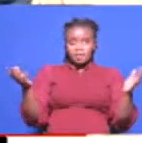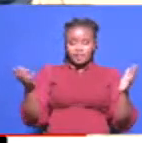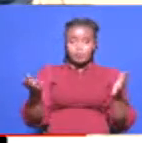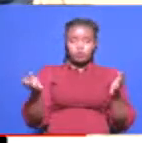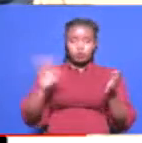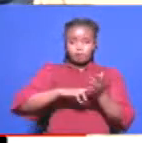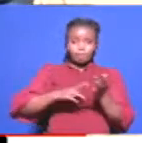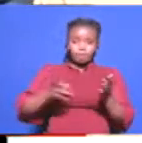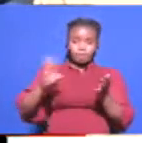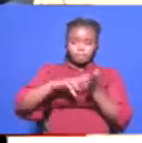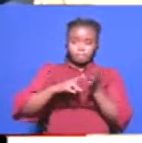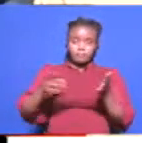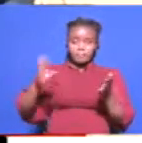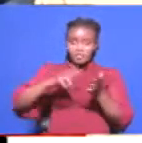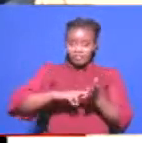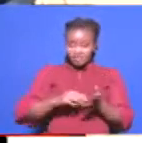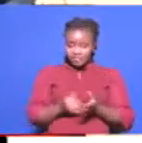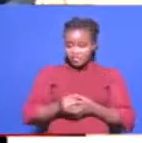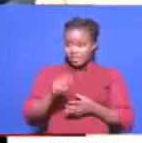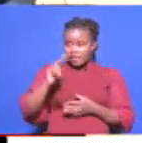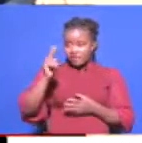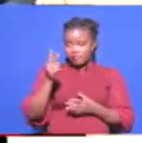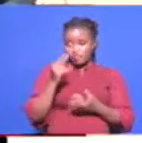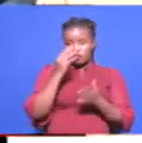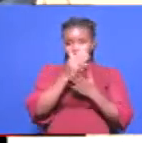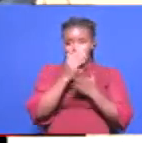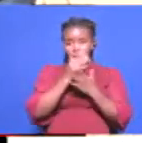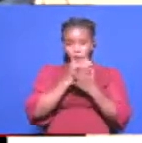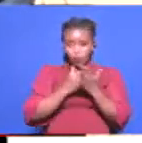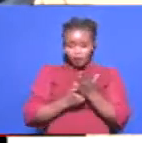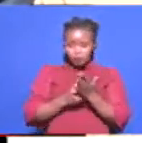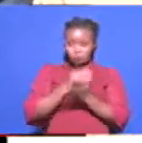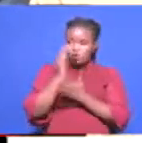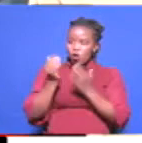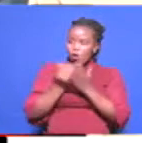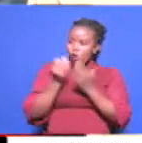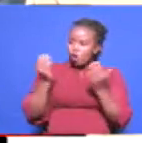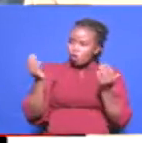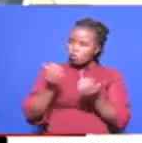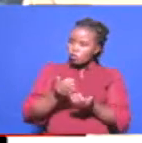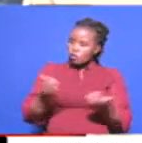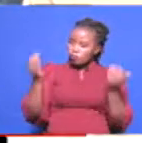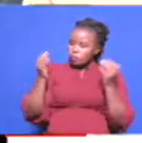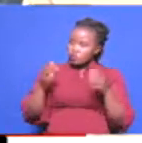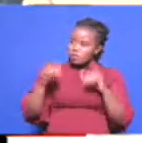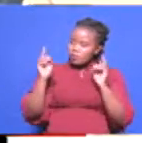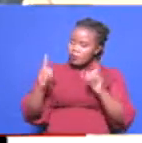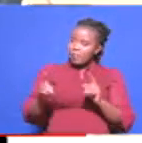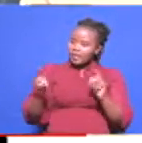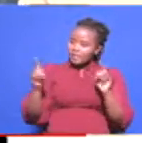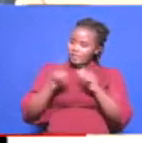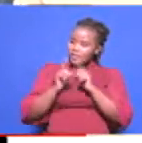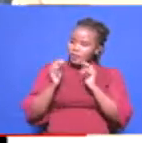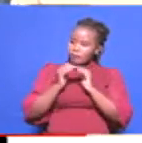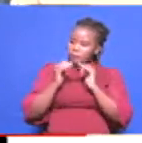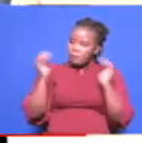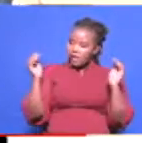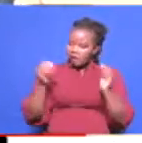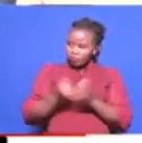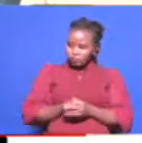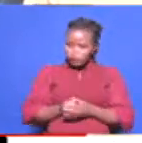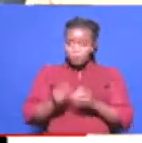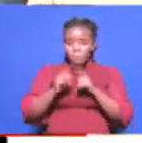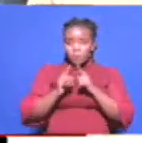this program, all the children are kept at the same level. And that's why